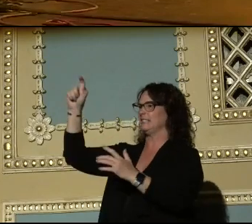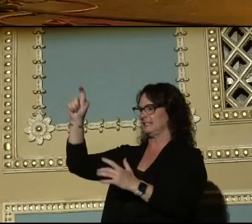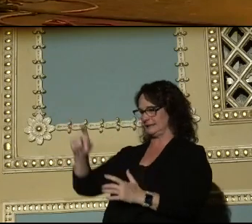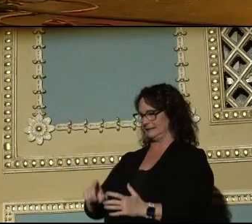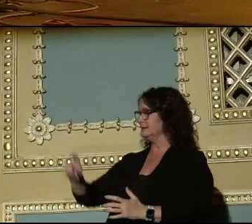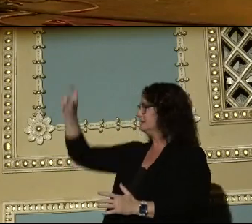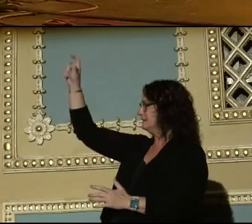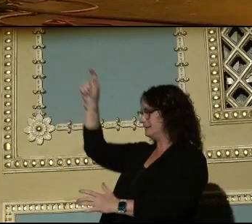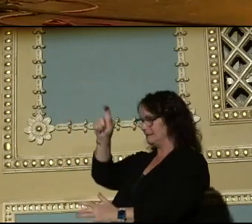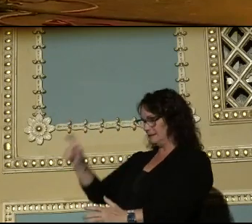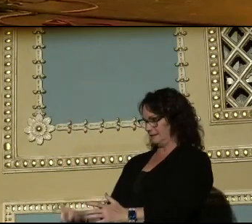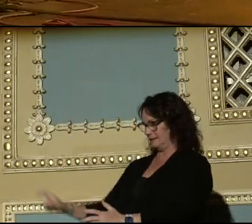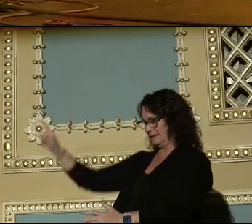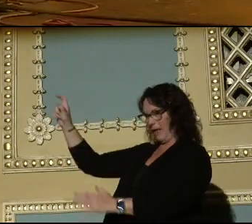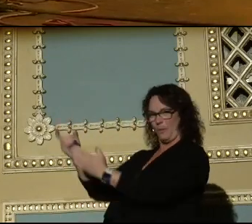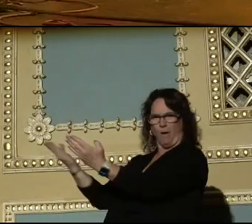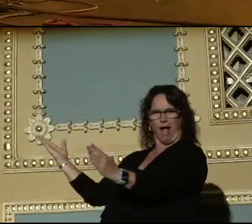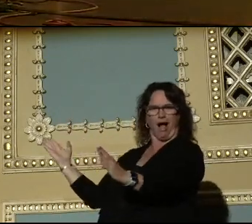nasty boy.